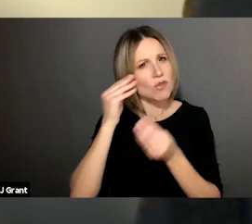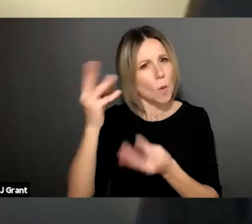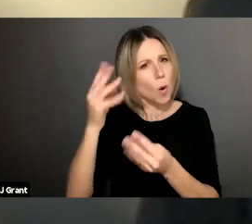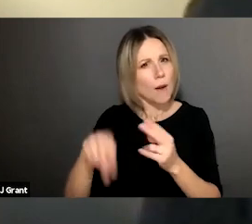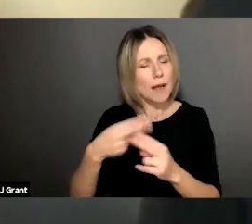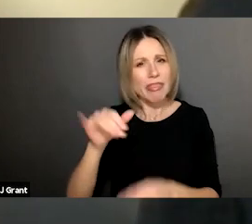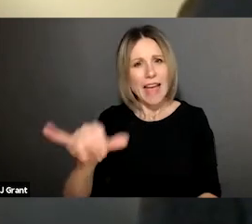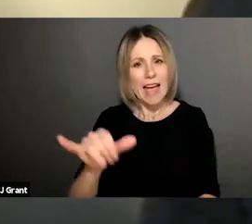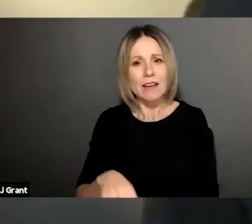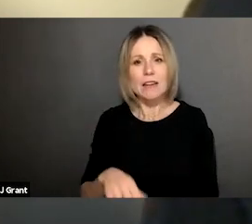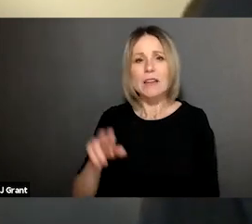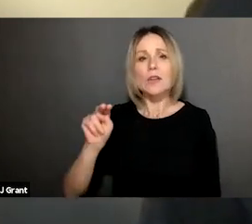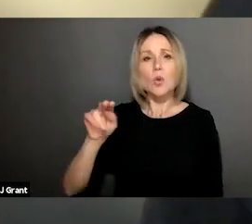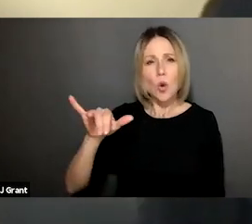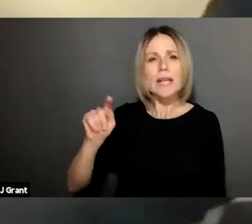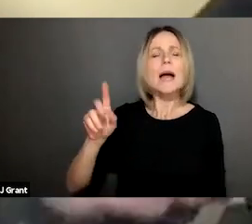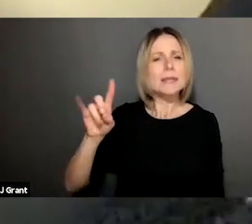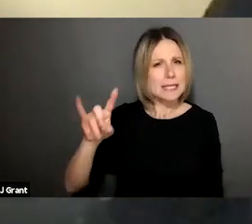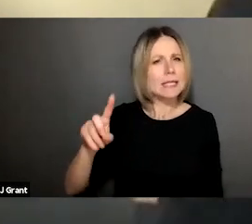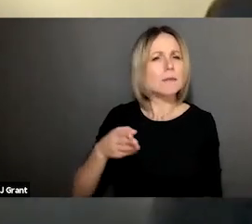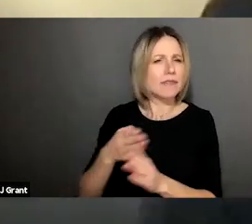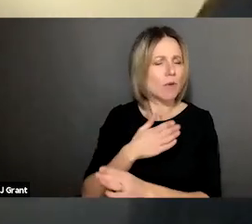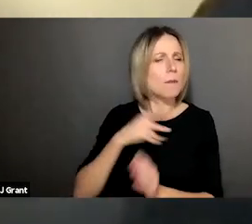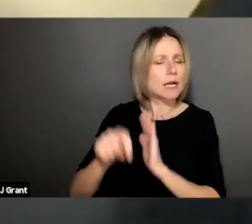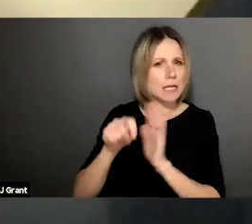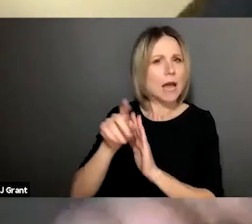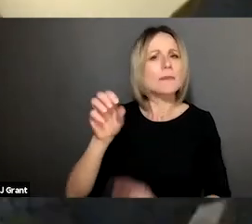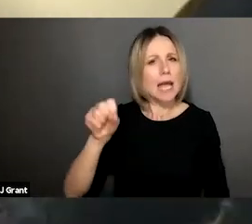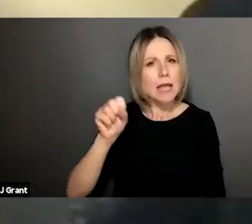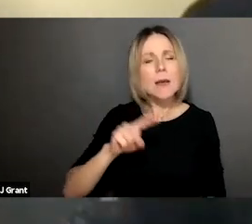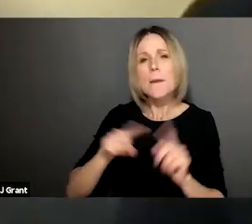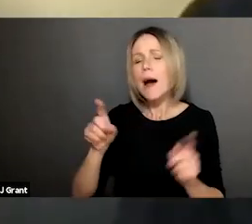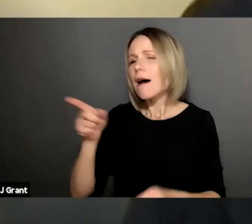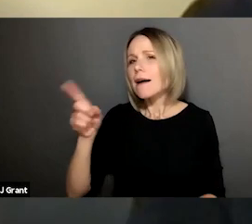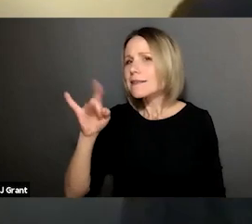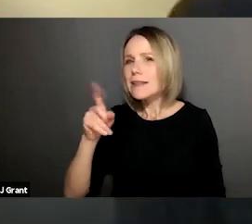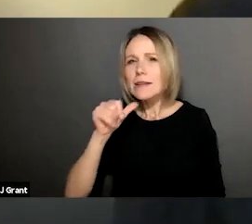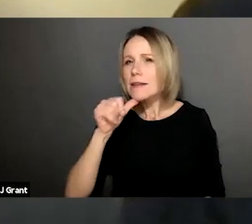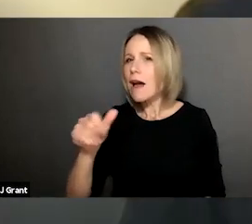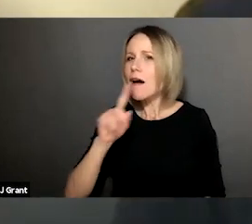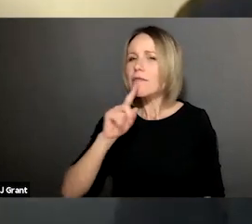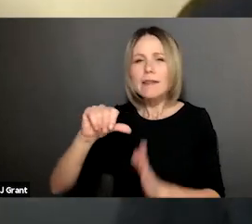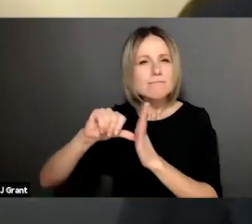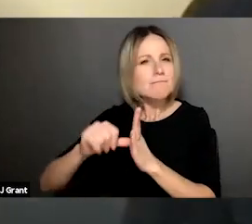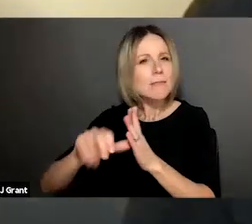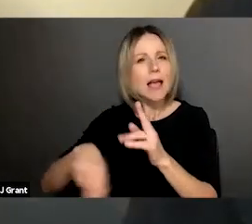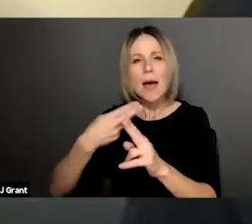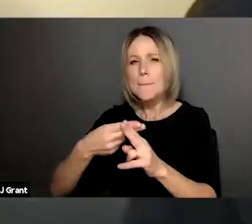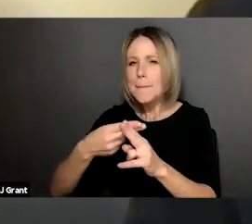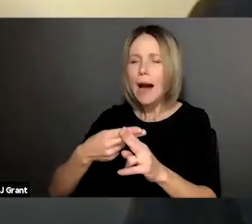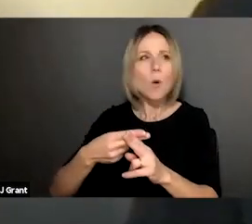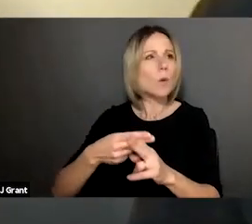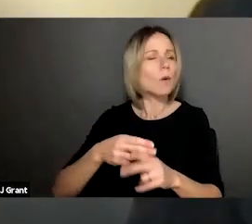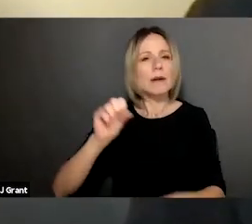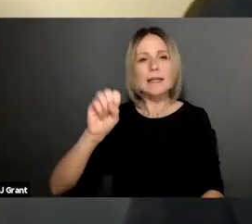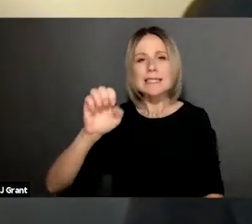time, but I think the Times didn't do a very good job on reporting on the rise and fall of sea urchin in the state of Maine. I don't want